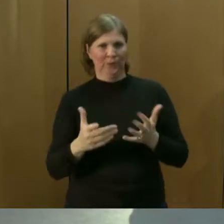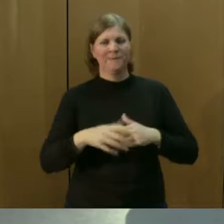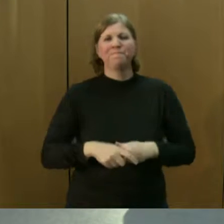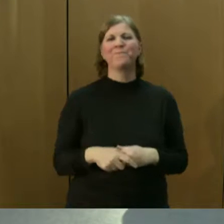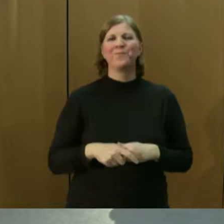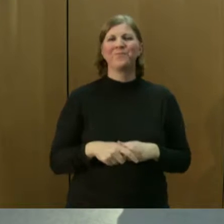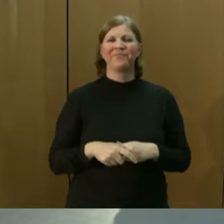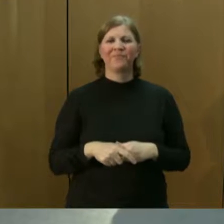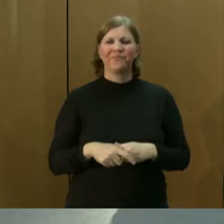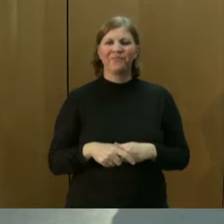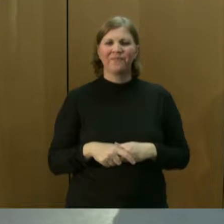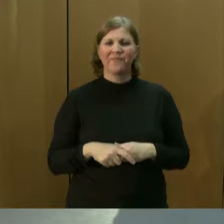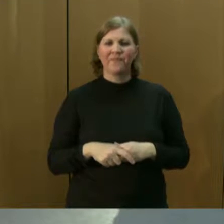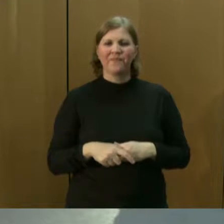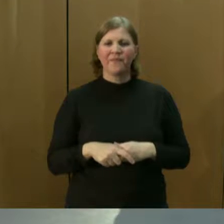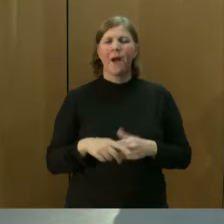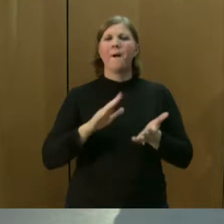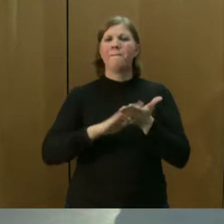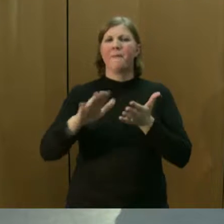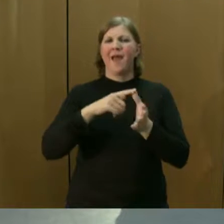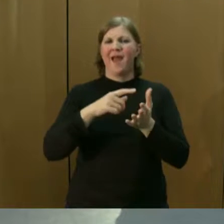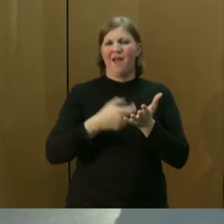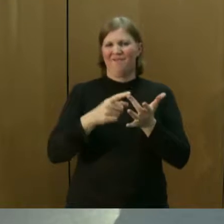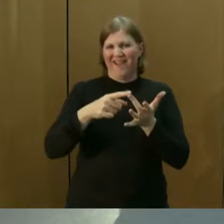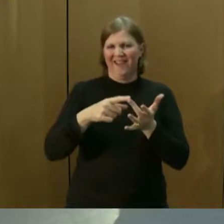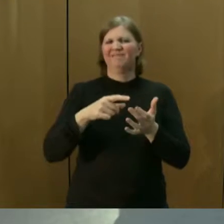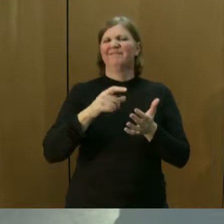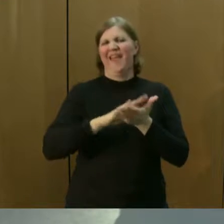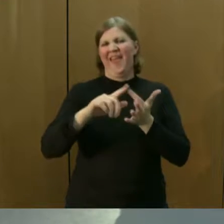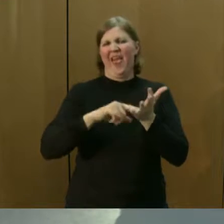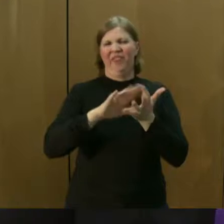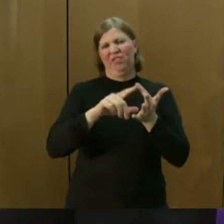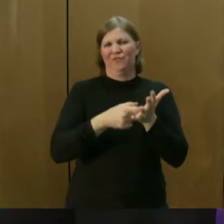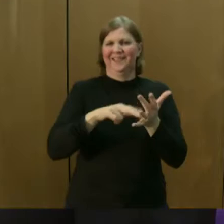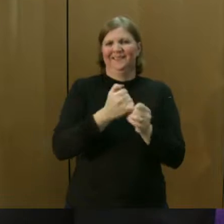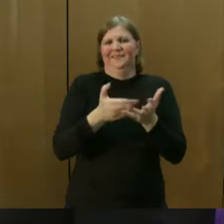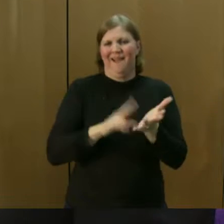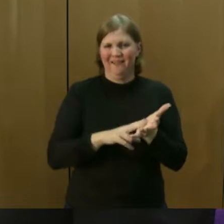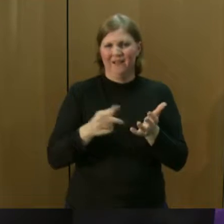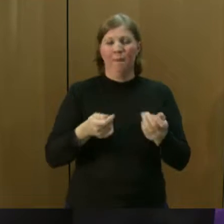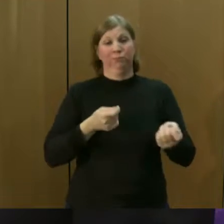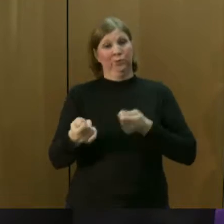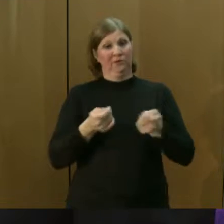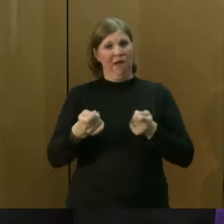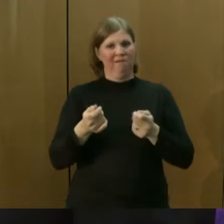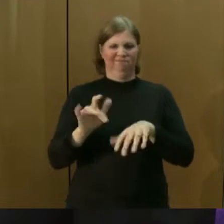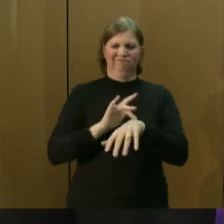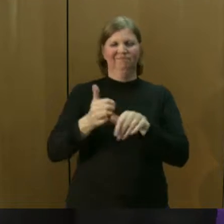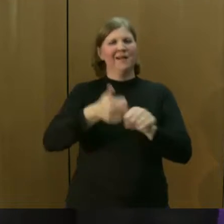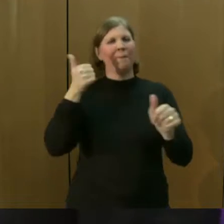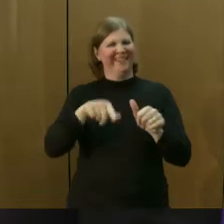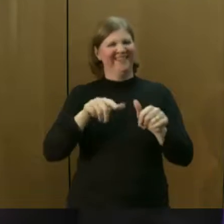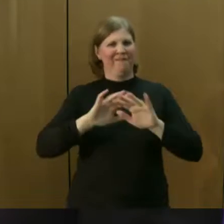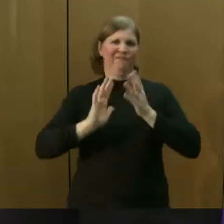Hello, I'm Mary Hetherington. I'm a producer of a production company called Fire Exit. We make the work of